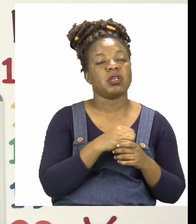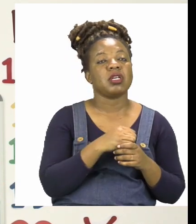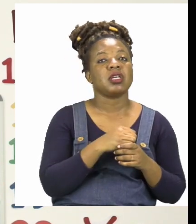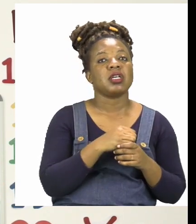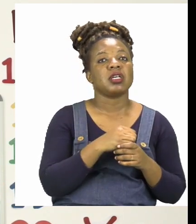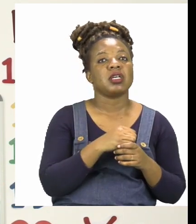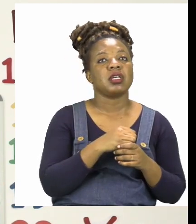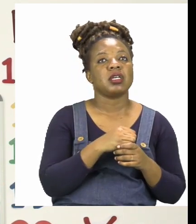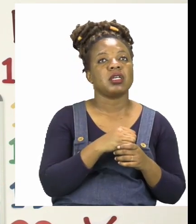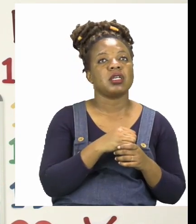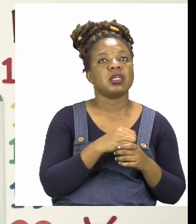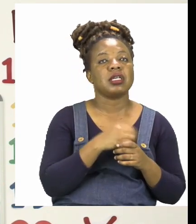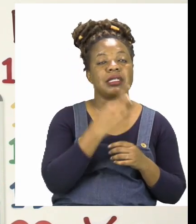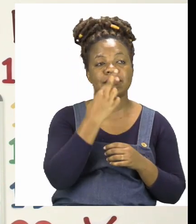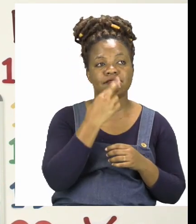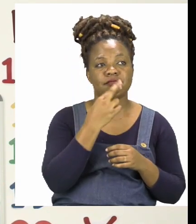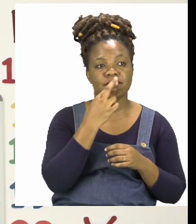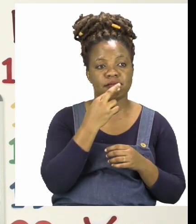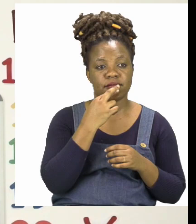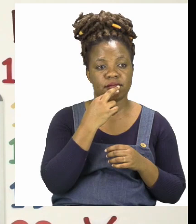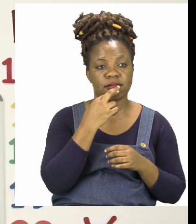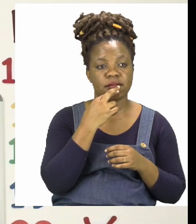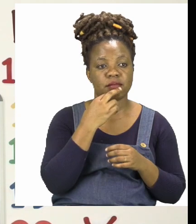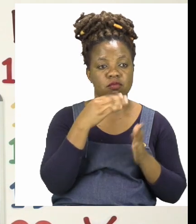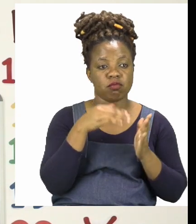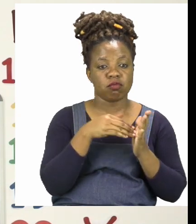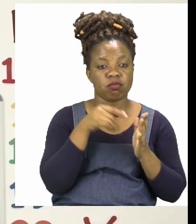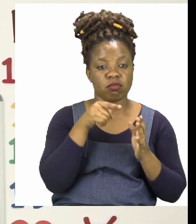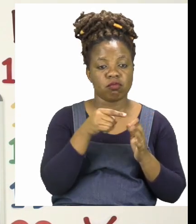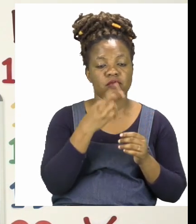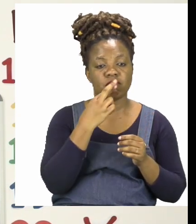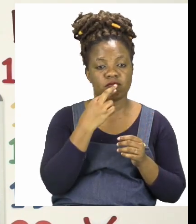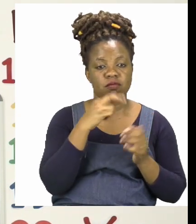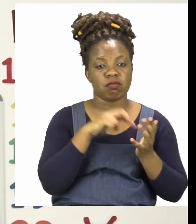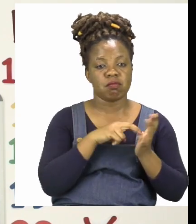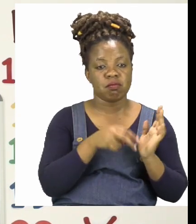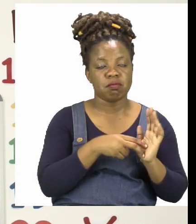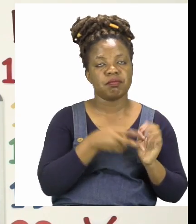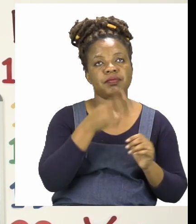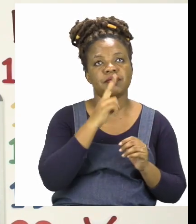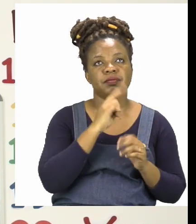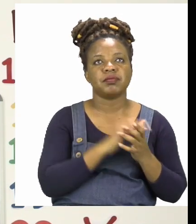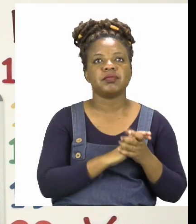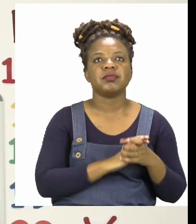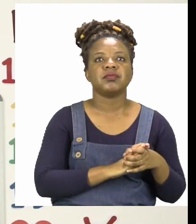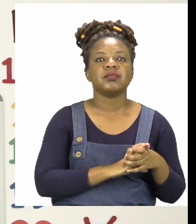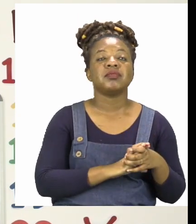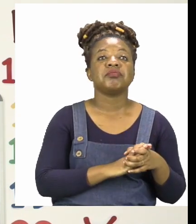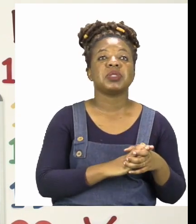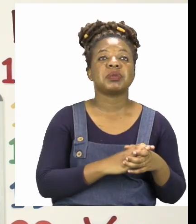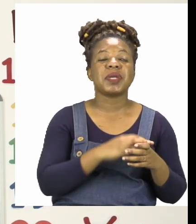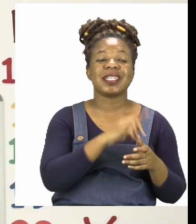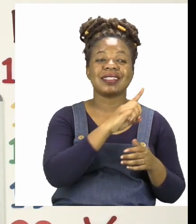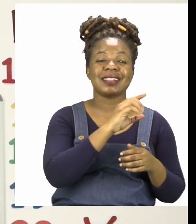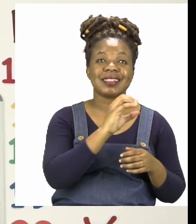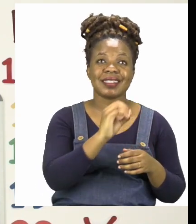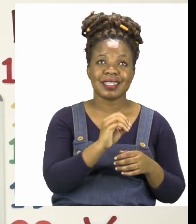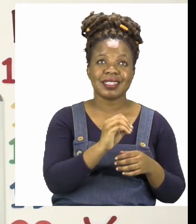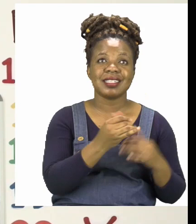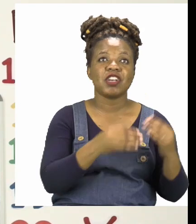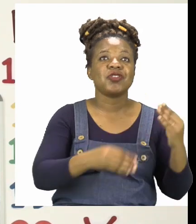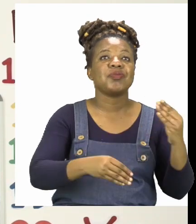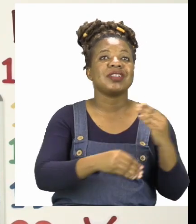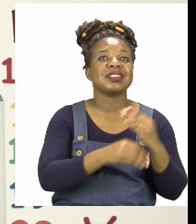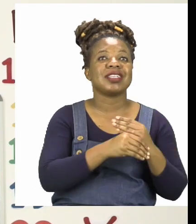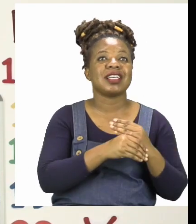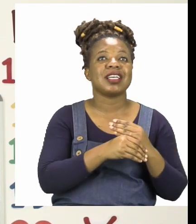we are going to add 4 more. So our number is 10, which means we're going to add 4 to 10.